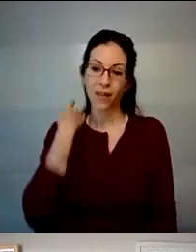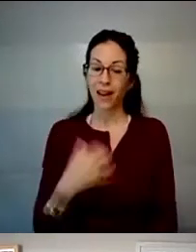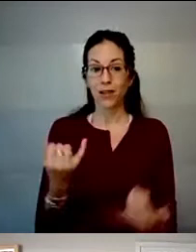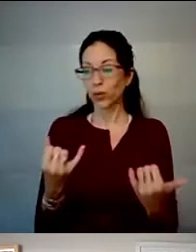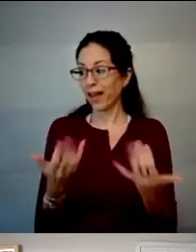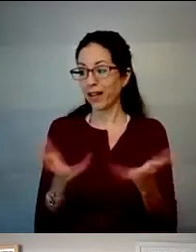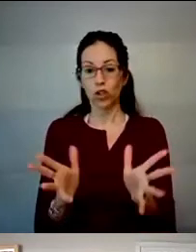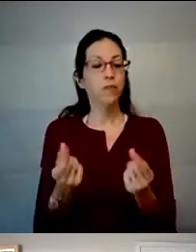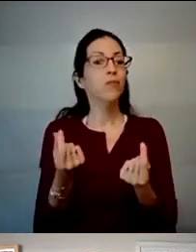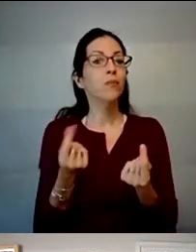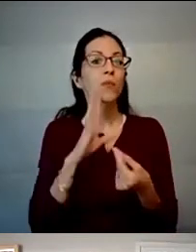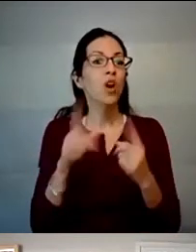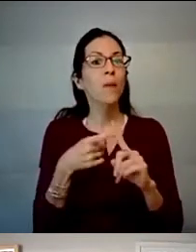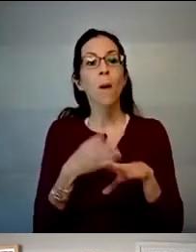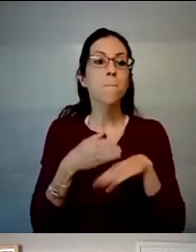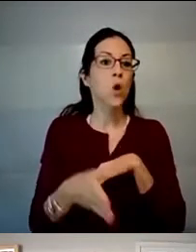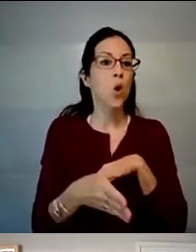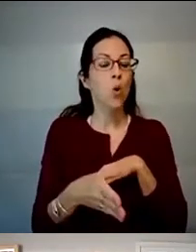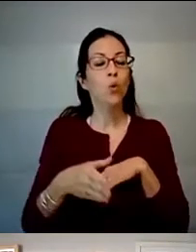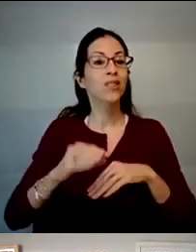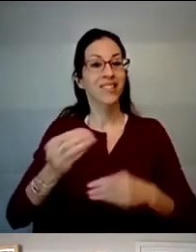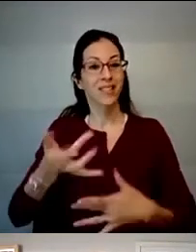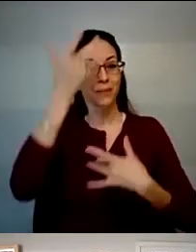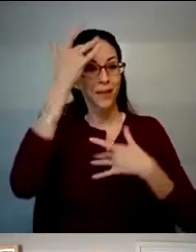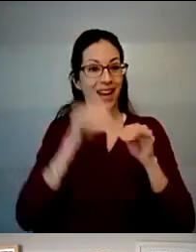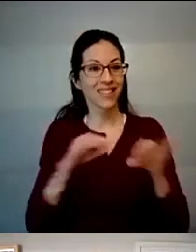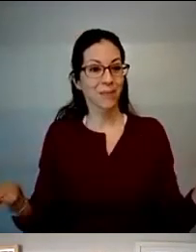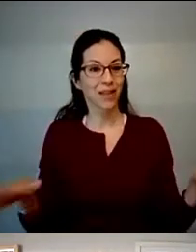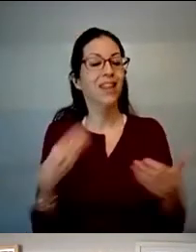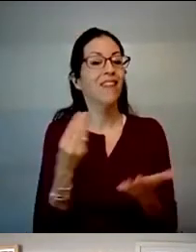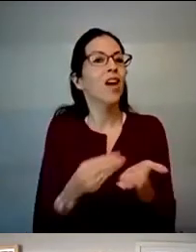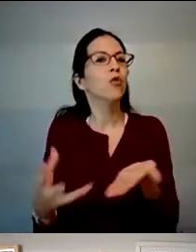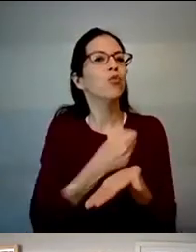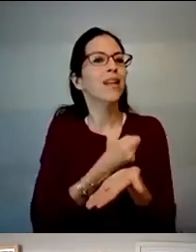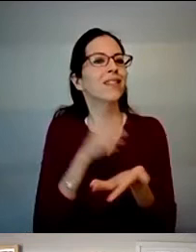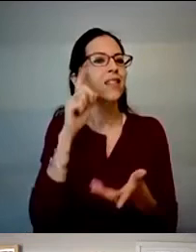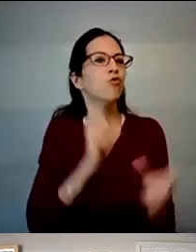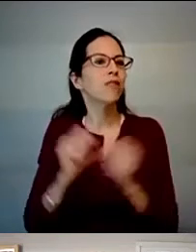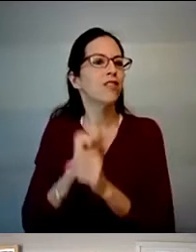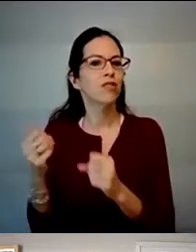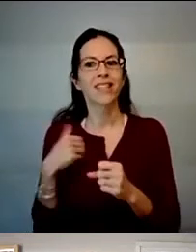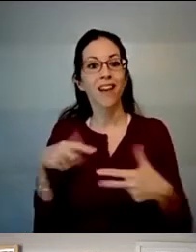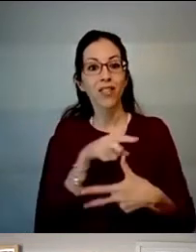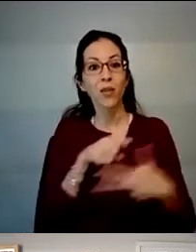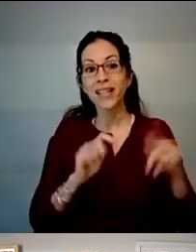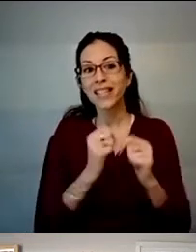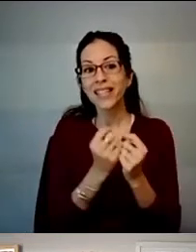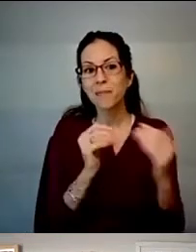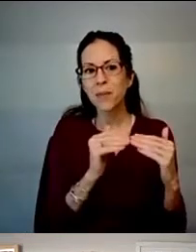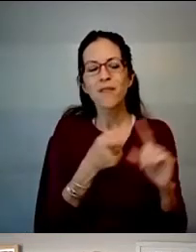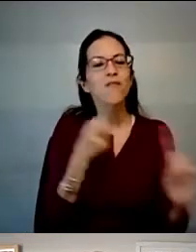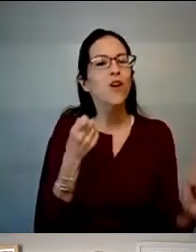post-pandemic fundraising strategies. And joining me are five panelists, three team members from the Walker Arts Center, and